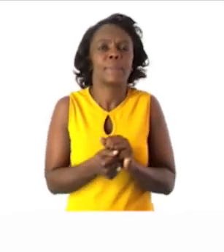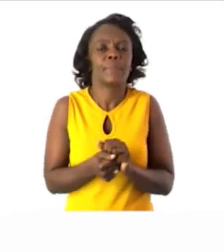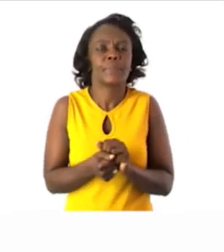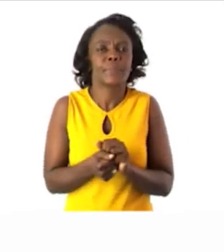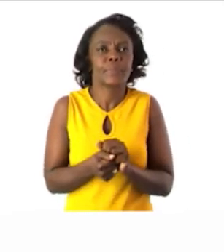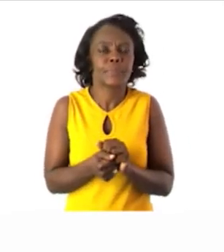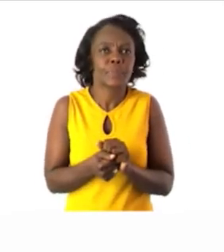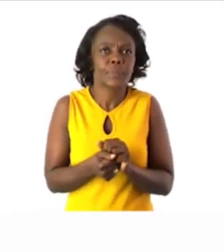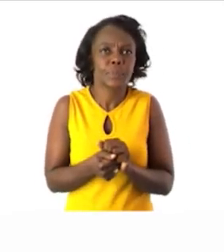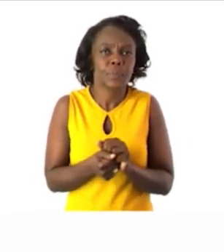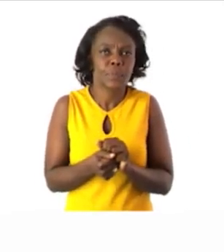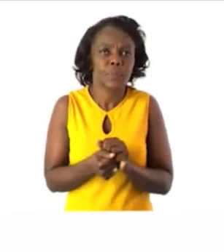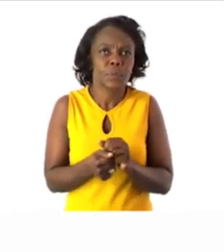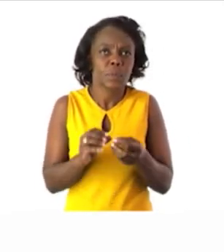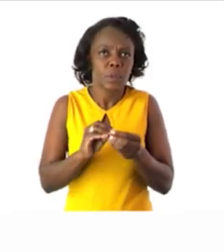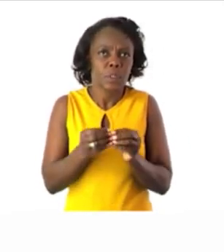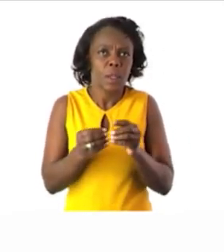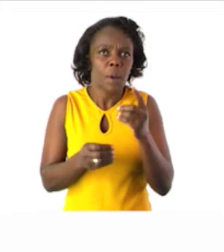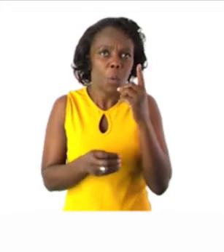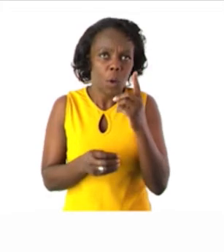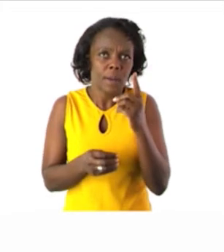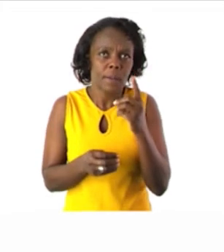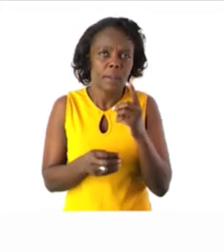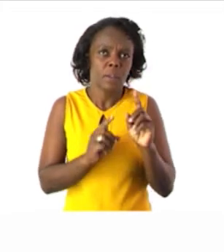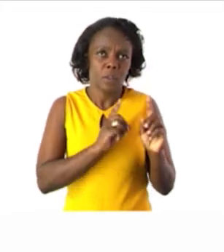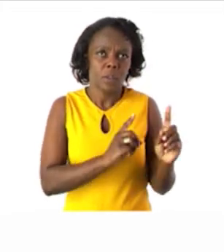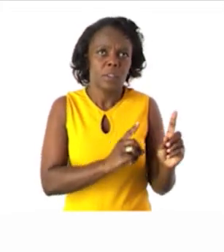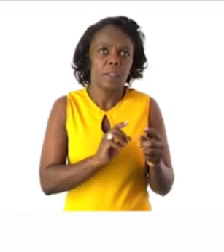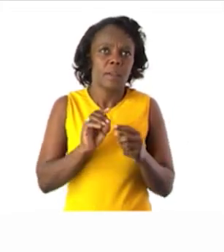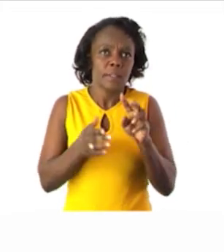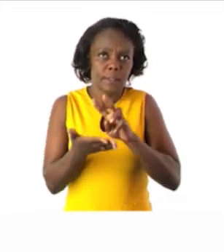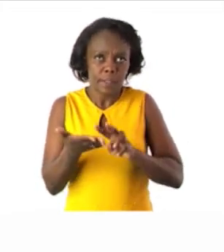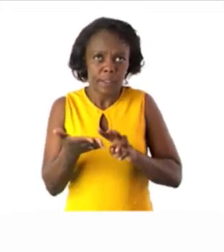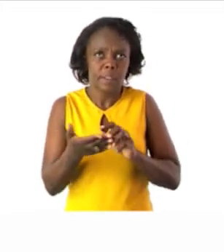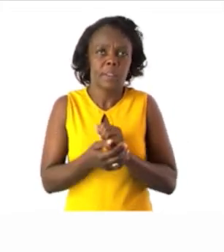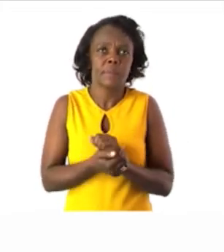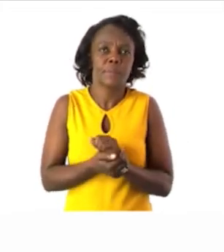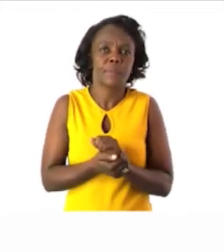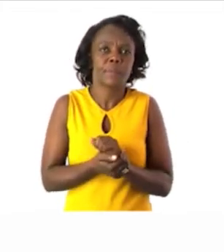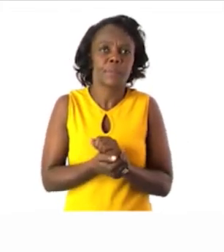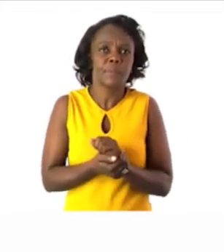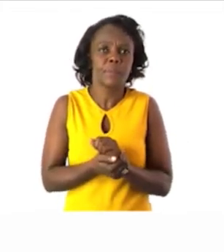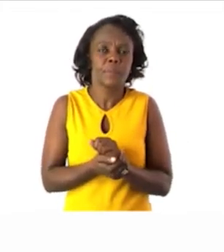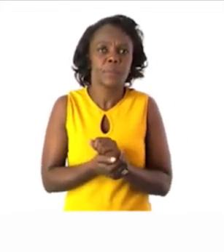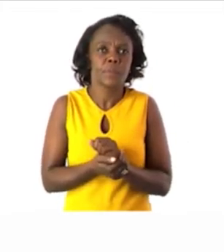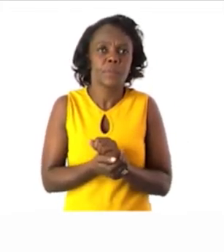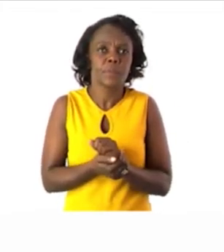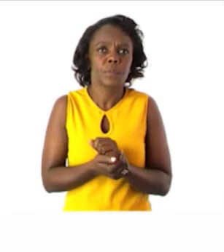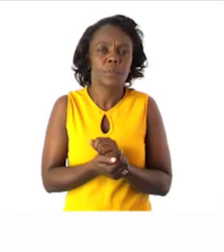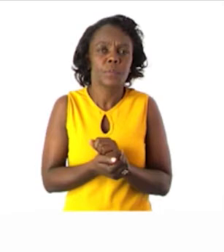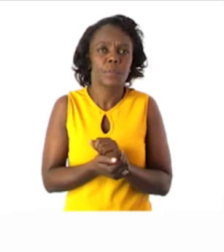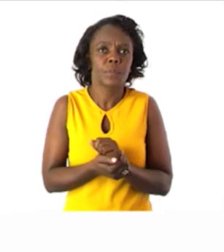sentence correct. Number one, I'm going to read for you only number one. The rest, I want you to practice reading and putting in the